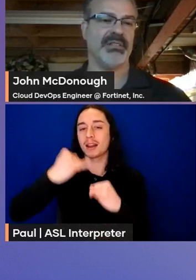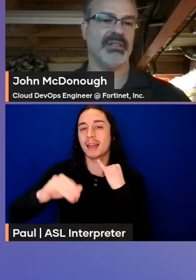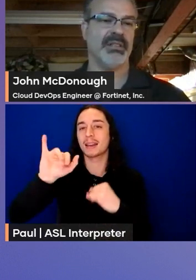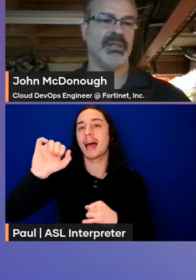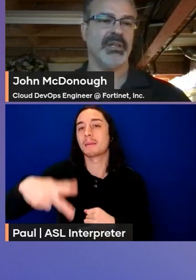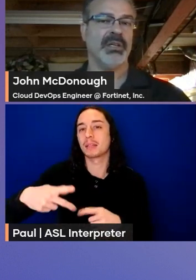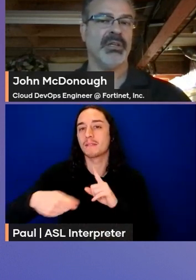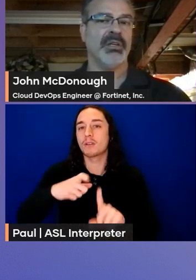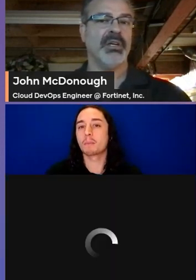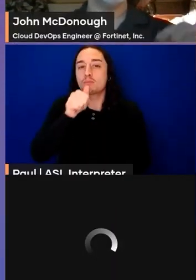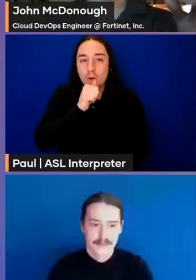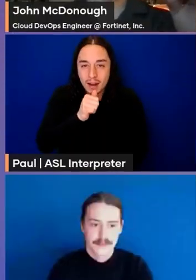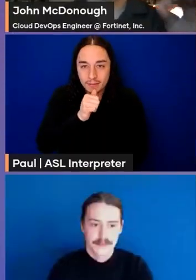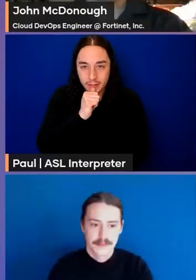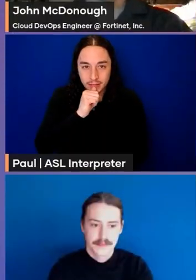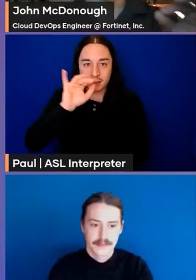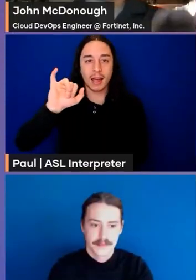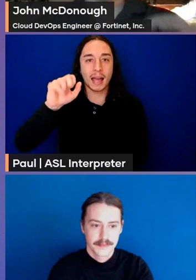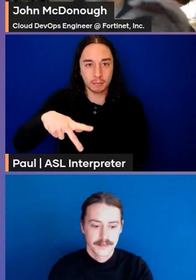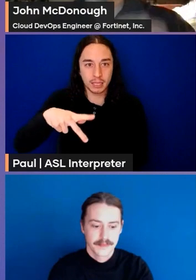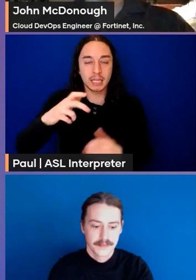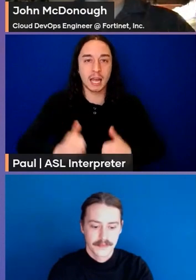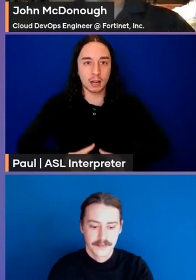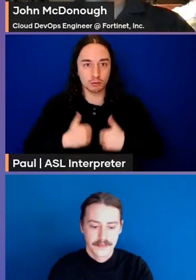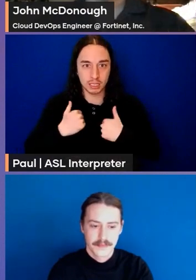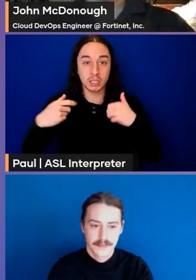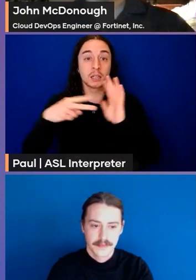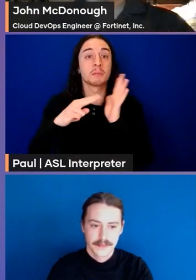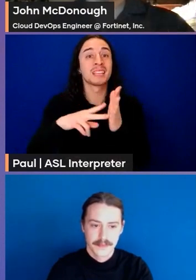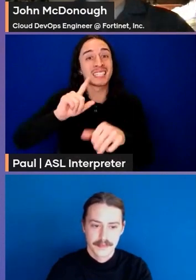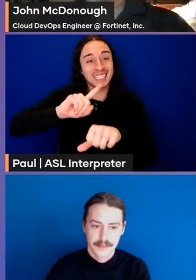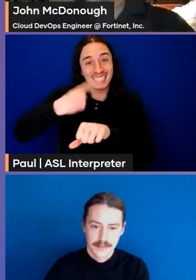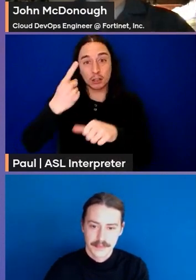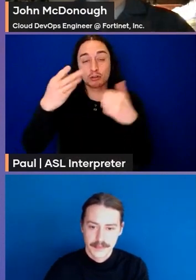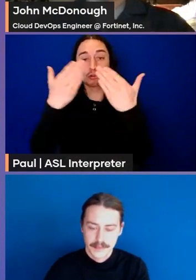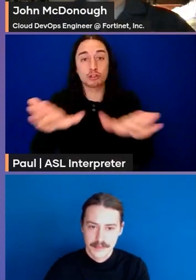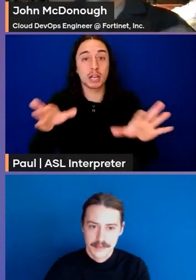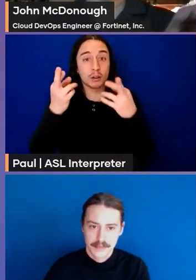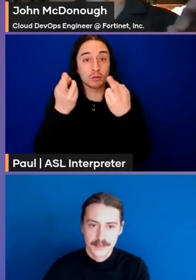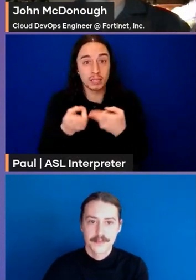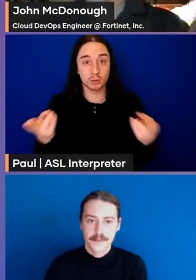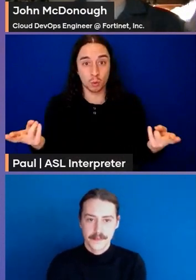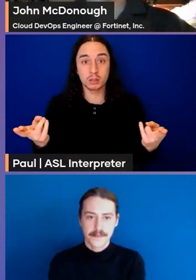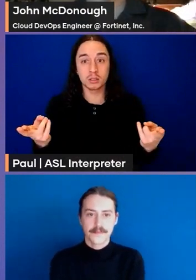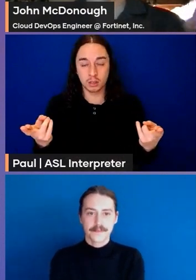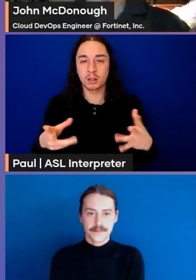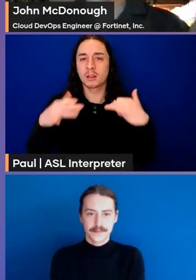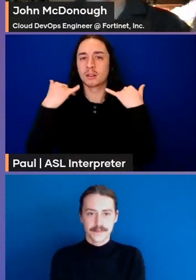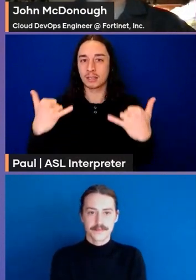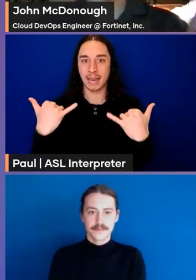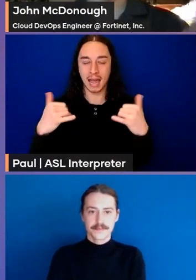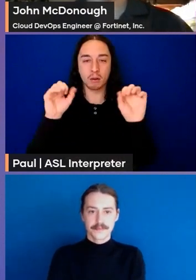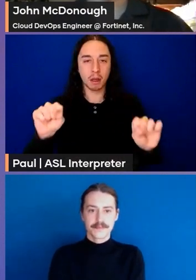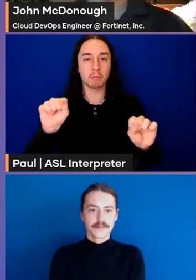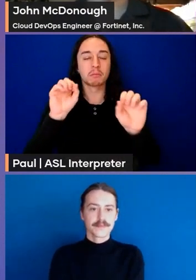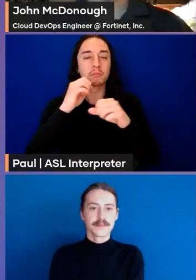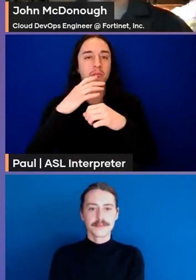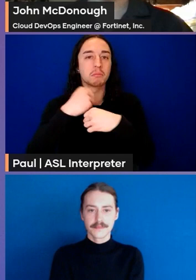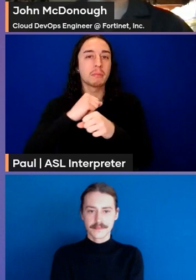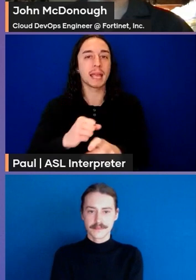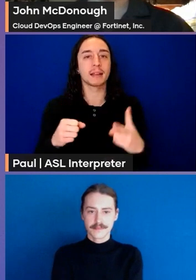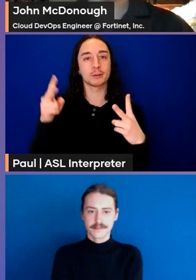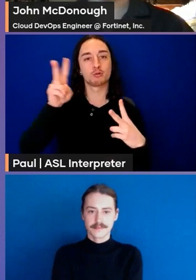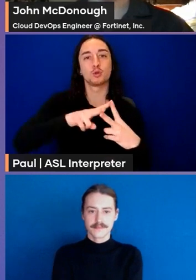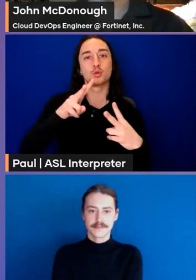address. So a single generic resource is now being able to create two different types